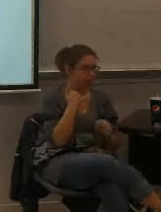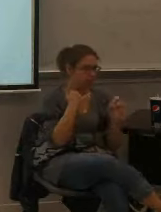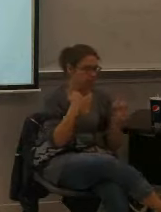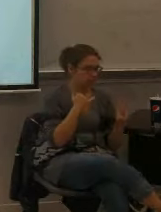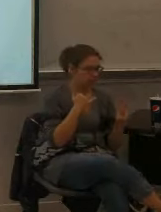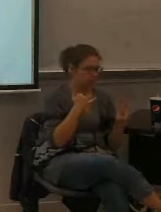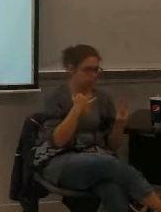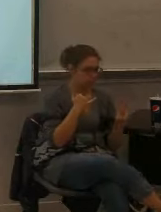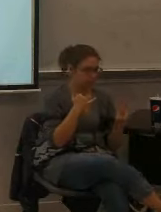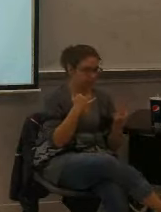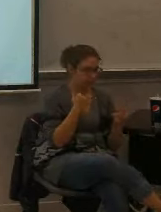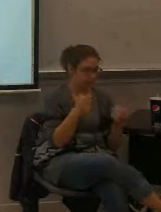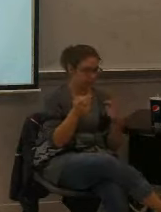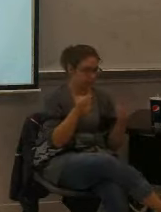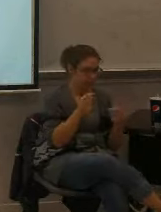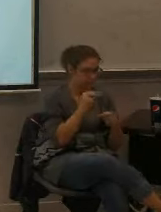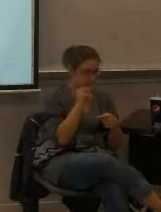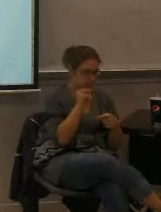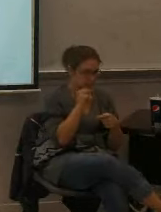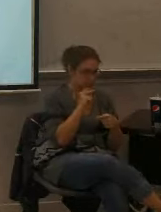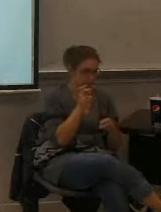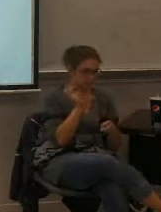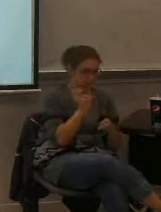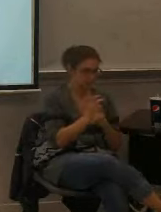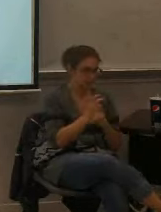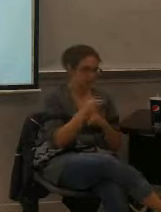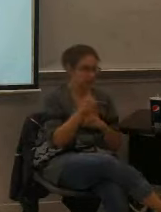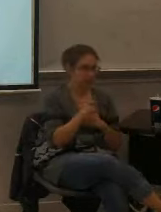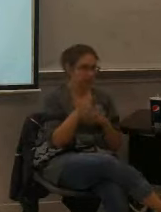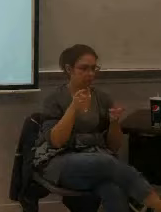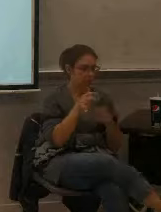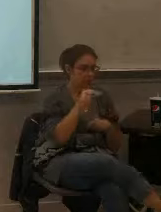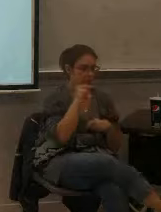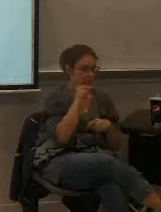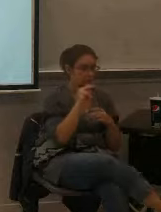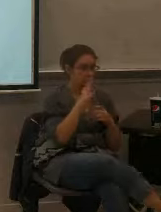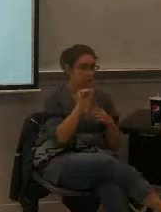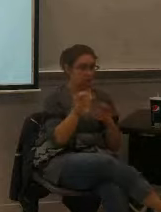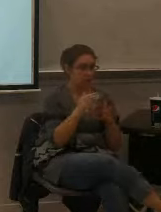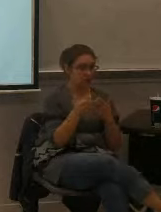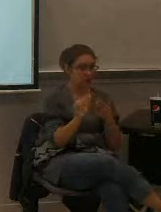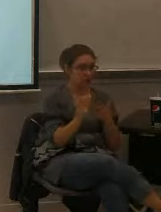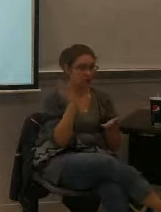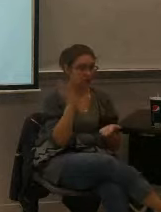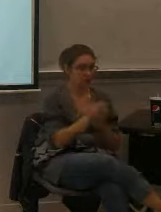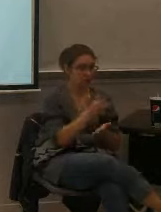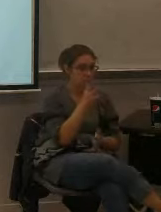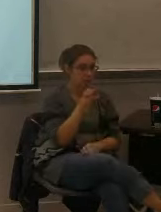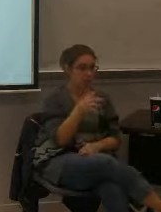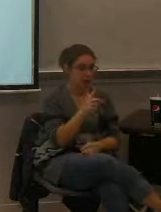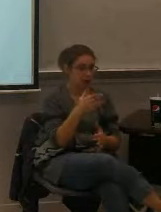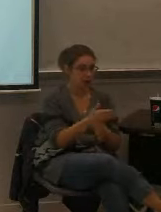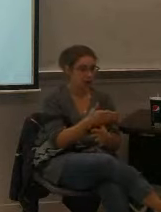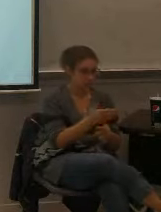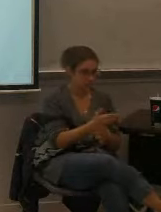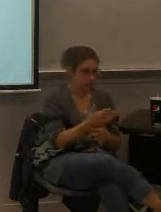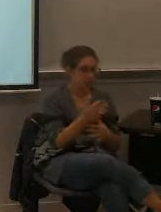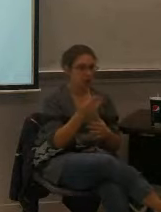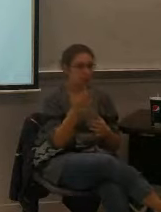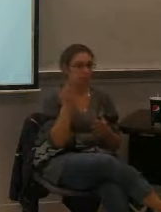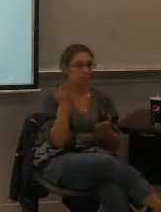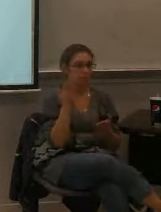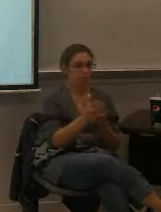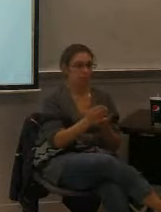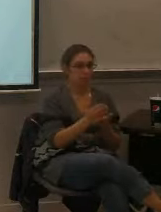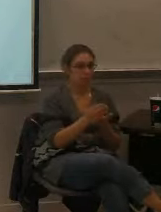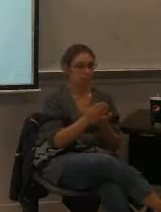Nevada to control nutrients. And they have to control nutrients by doing things like stopping watershed disturbance,